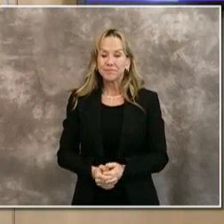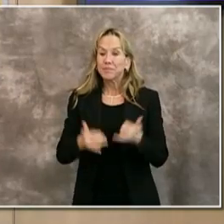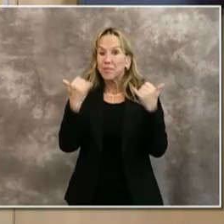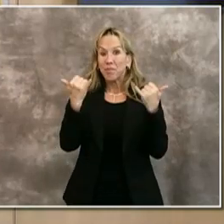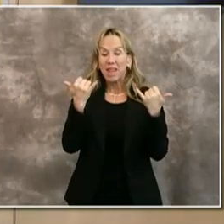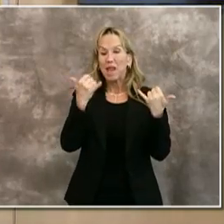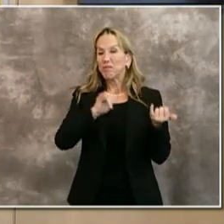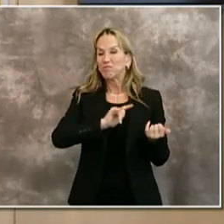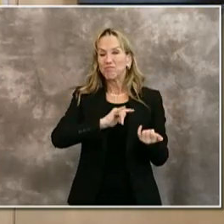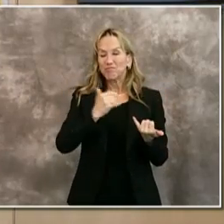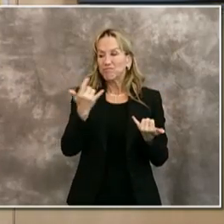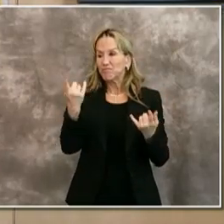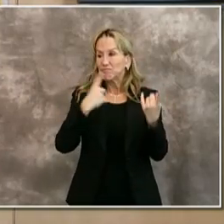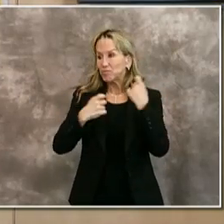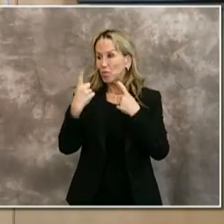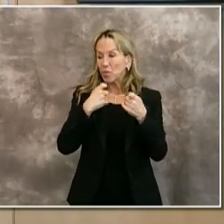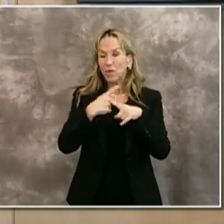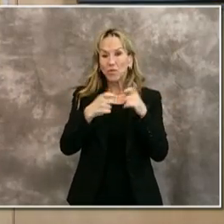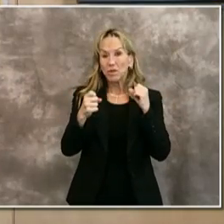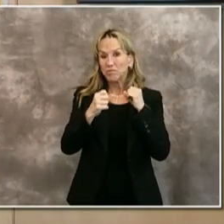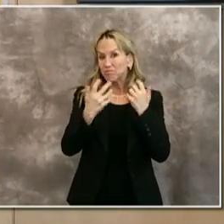Okay, we'll go directly to the questions.